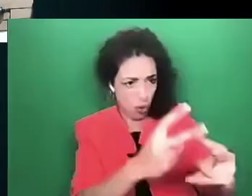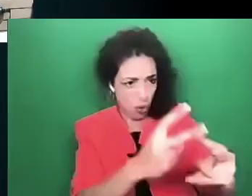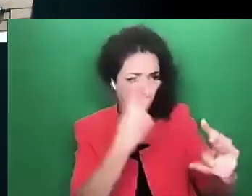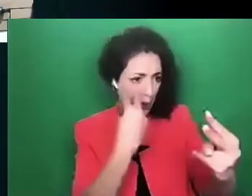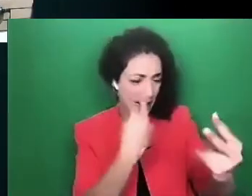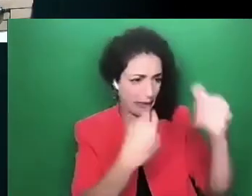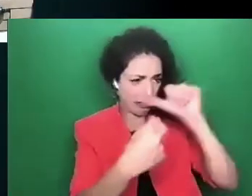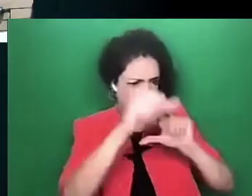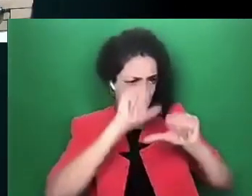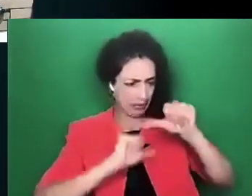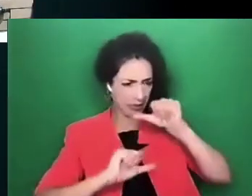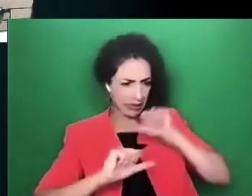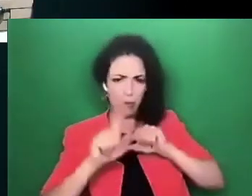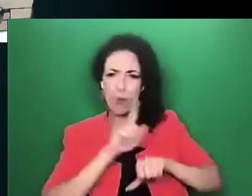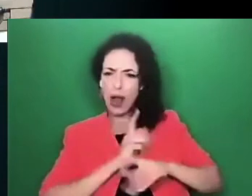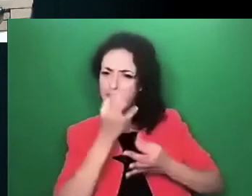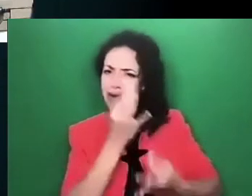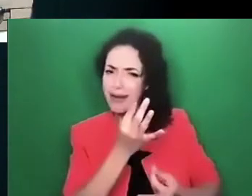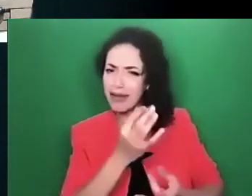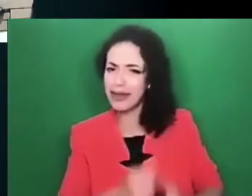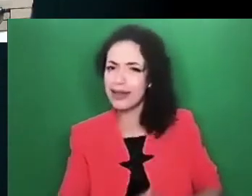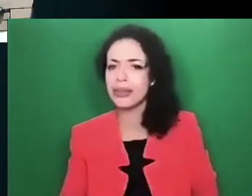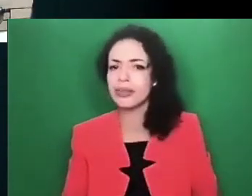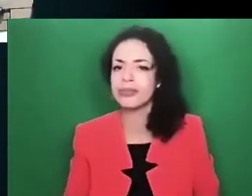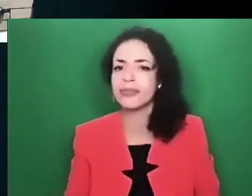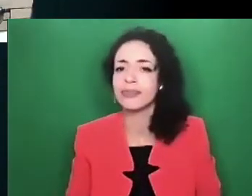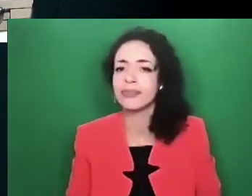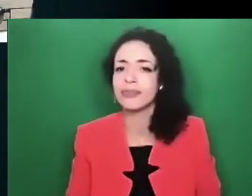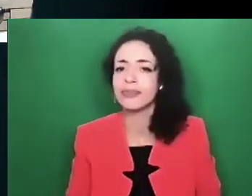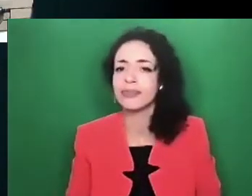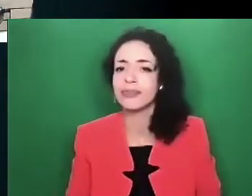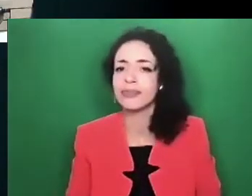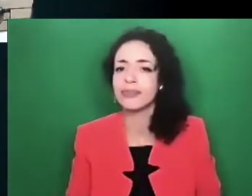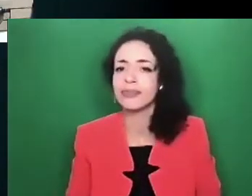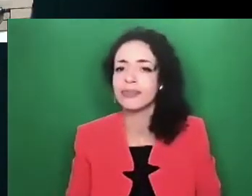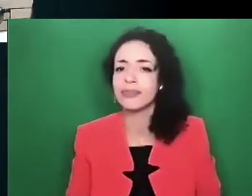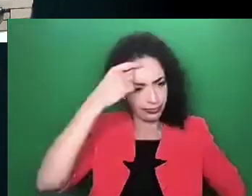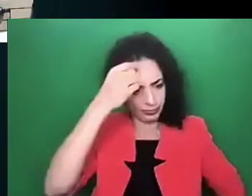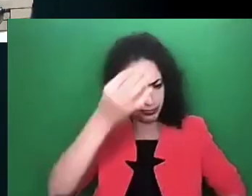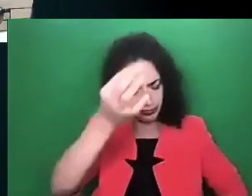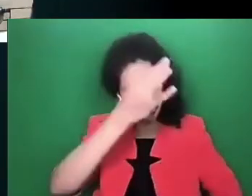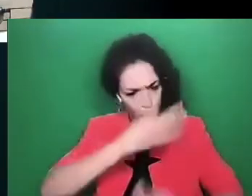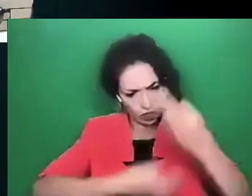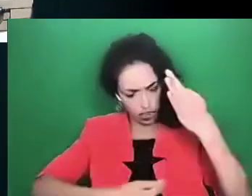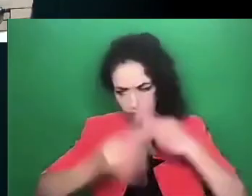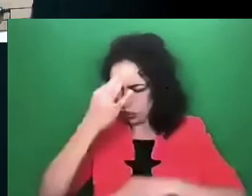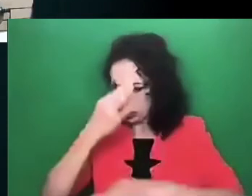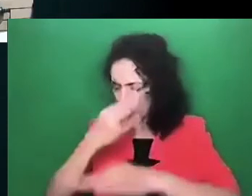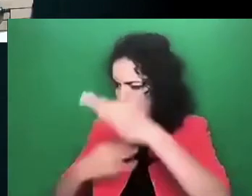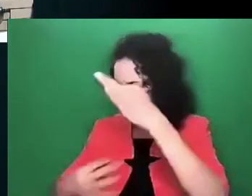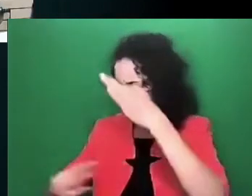these questions that often intrigue me to get into such path, because there are these questions that, for